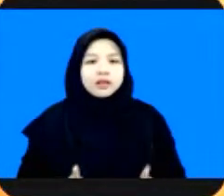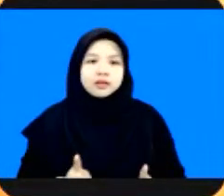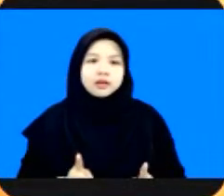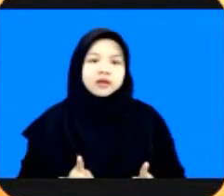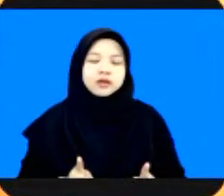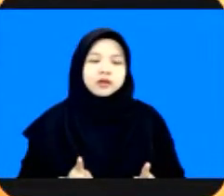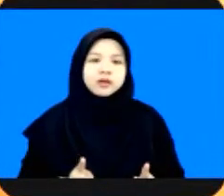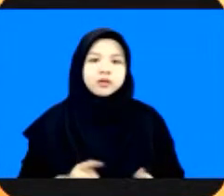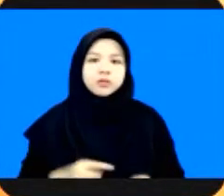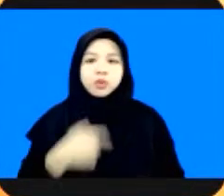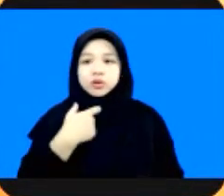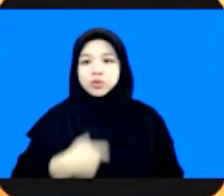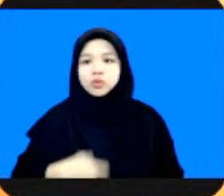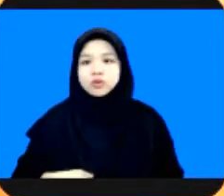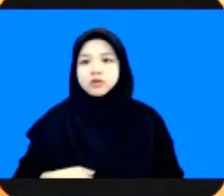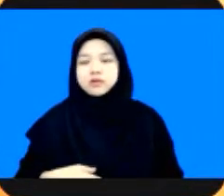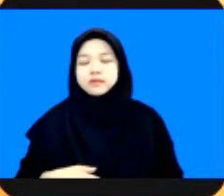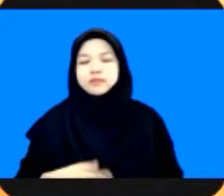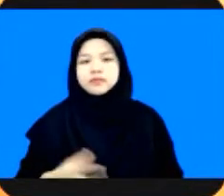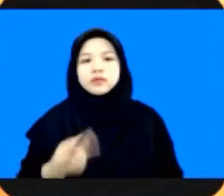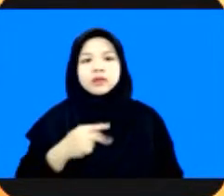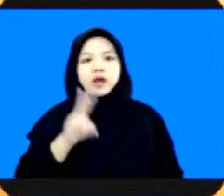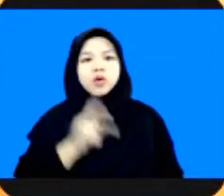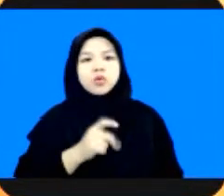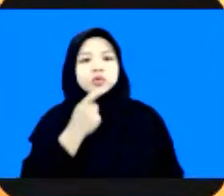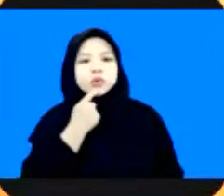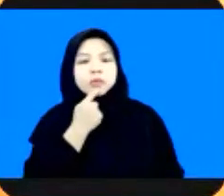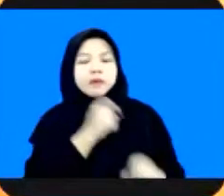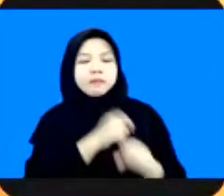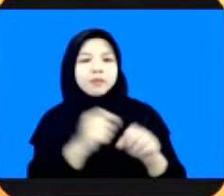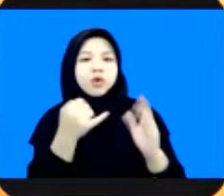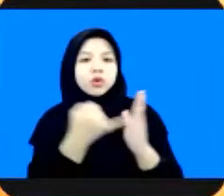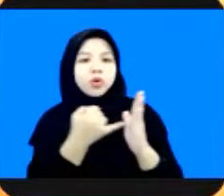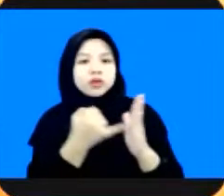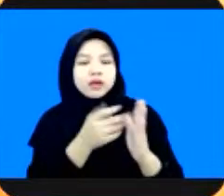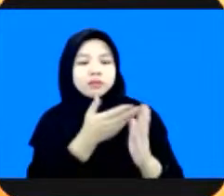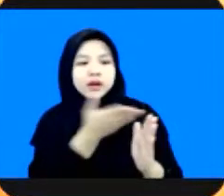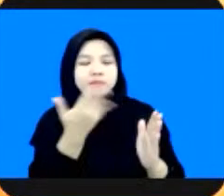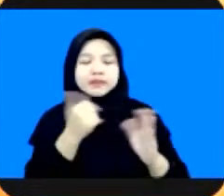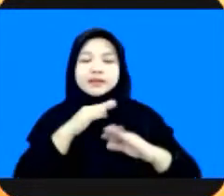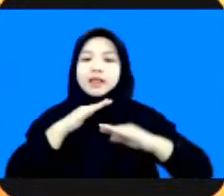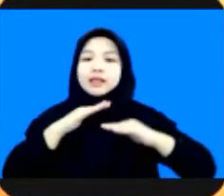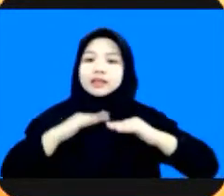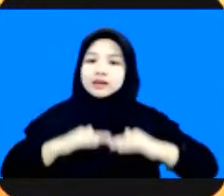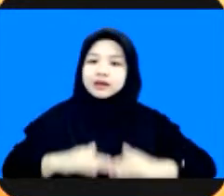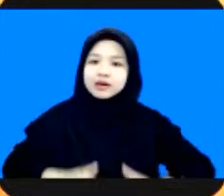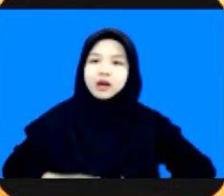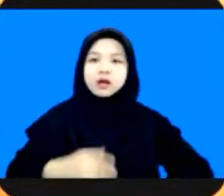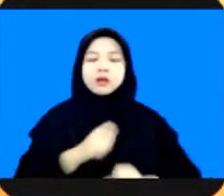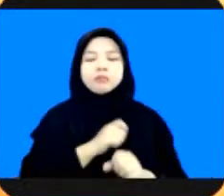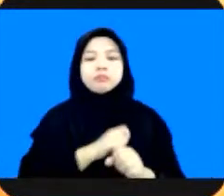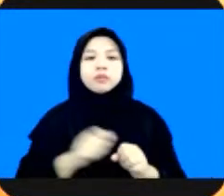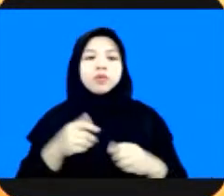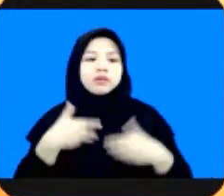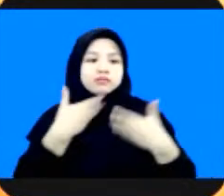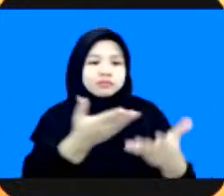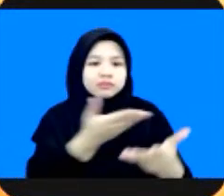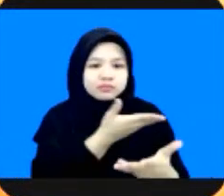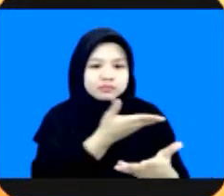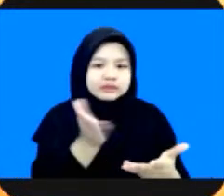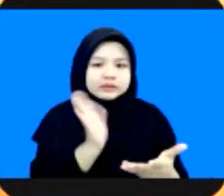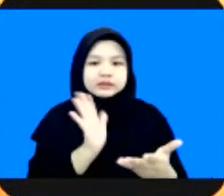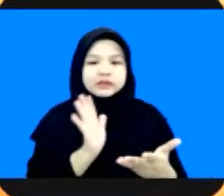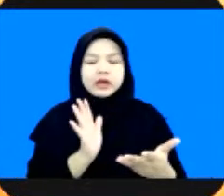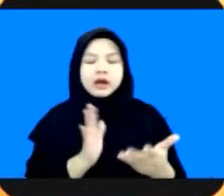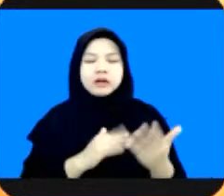to calm and then not to respond to the news that they receive immediately. And then the coordination